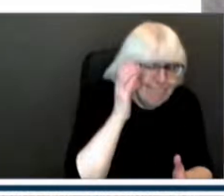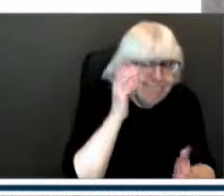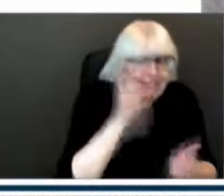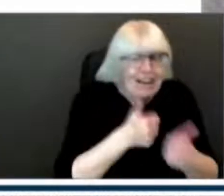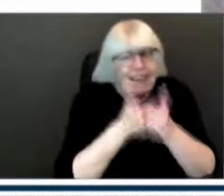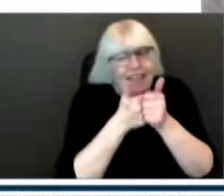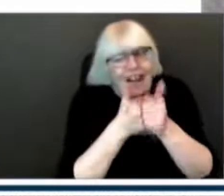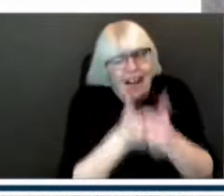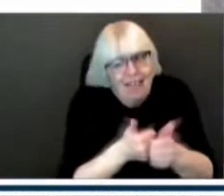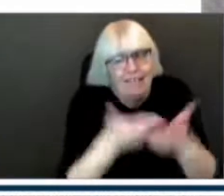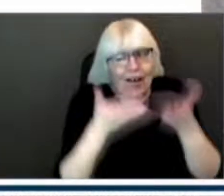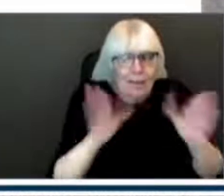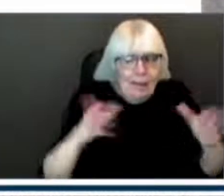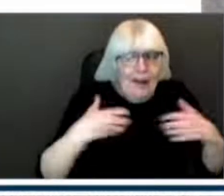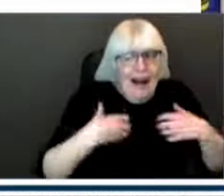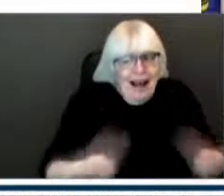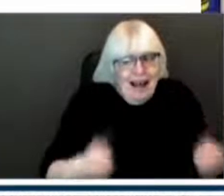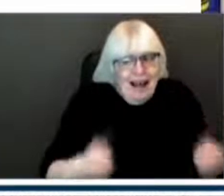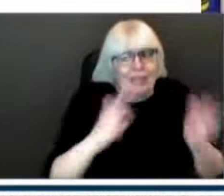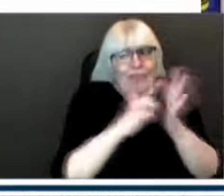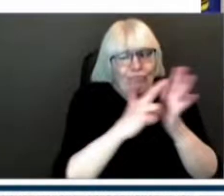everyone.